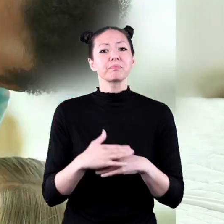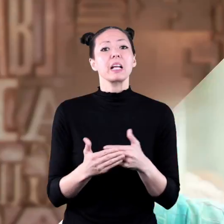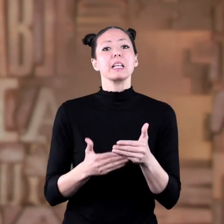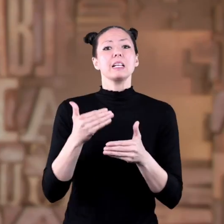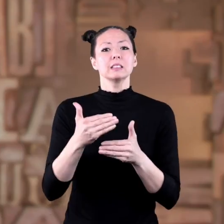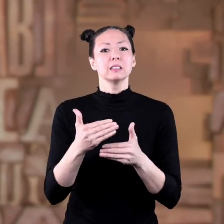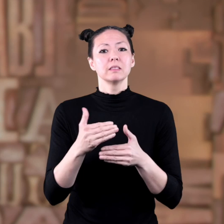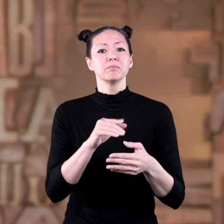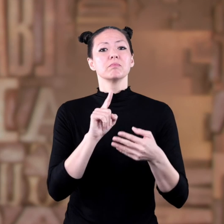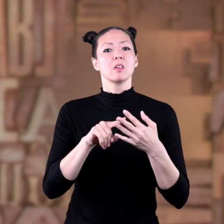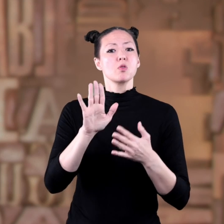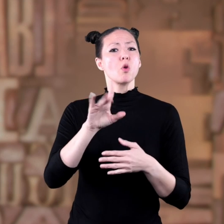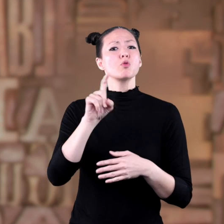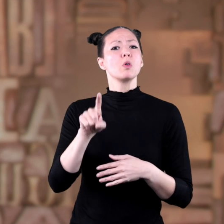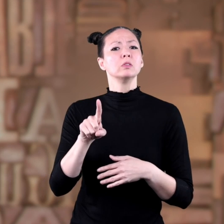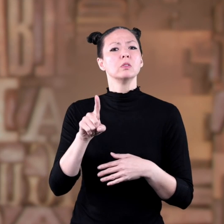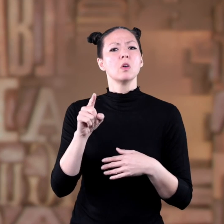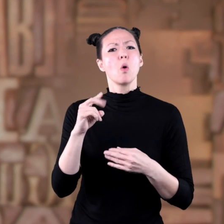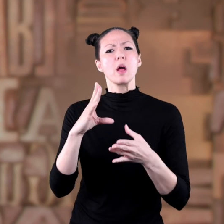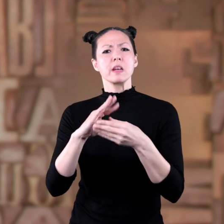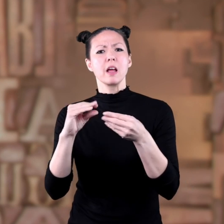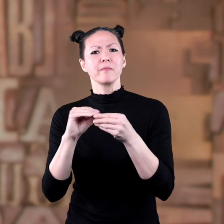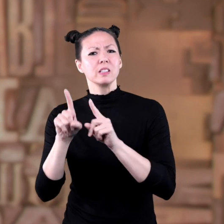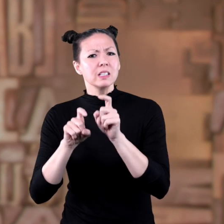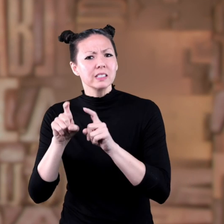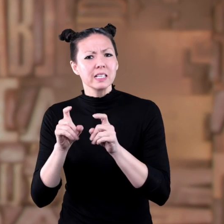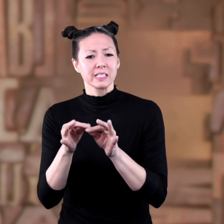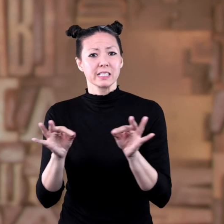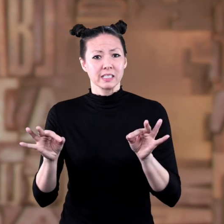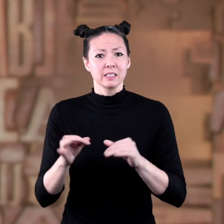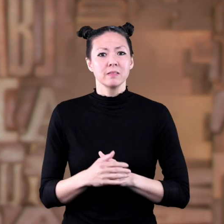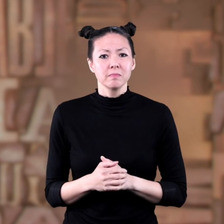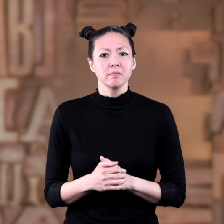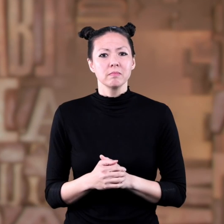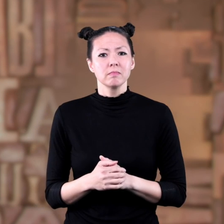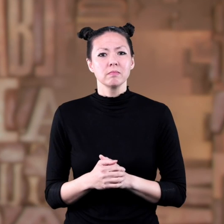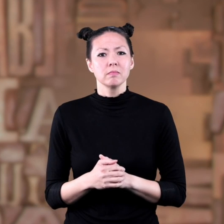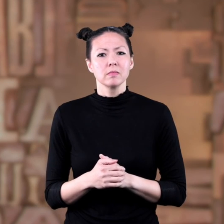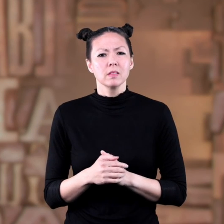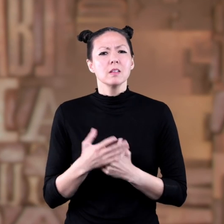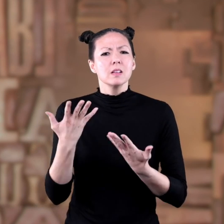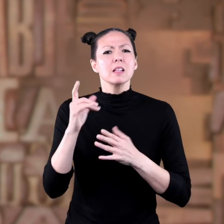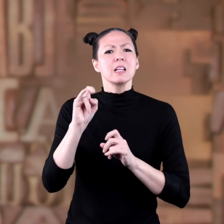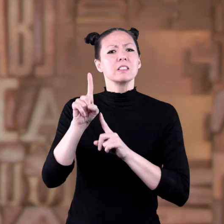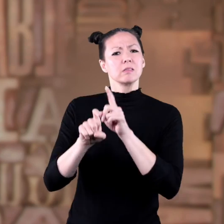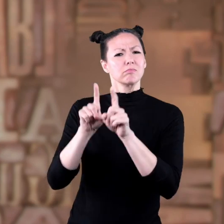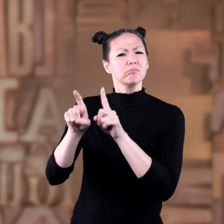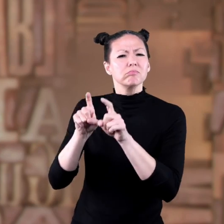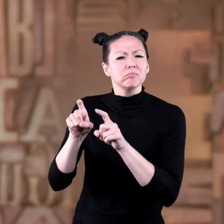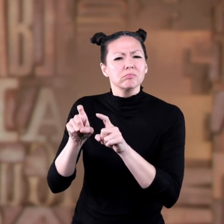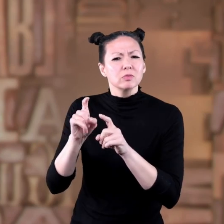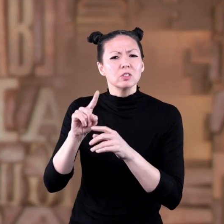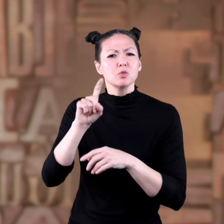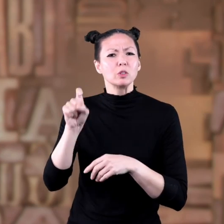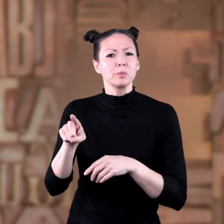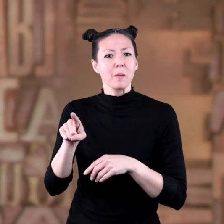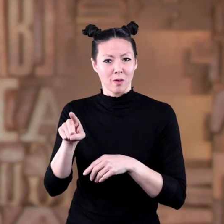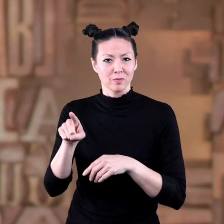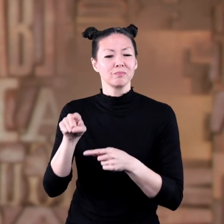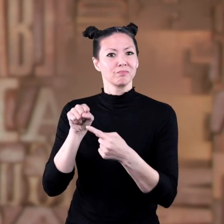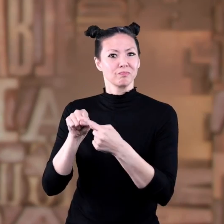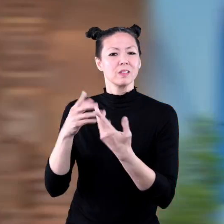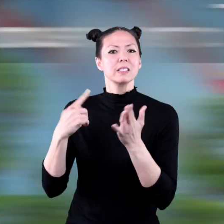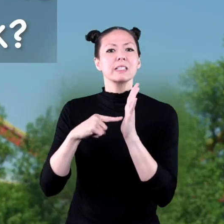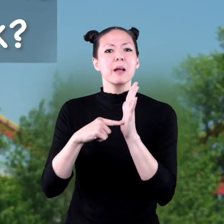sentence. Next, you've got your question or interrogative sentence. These types of sentences always end in a